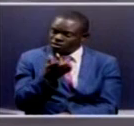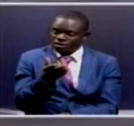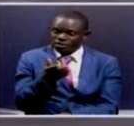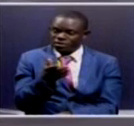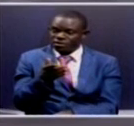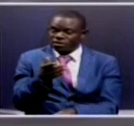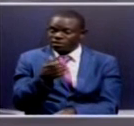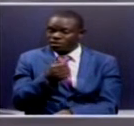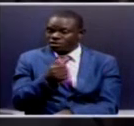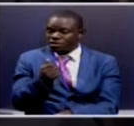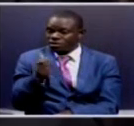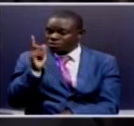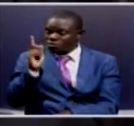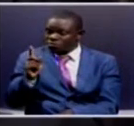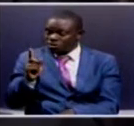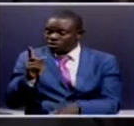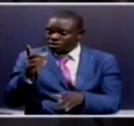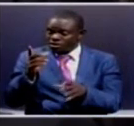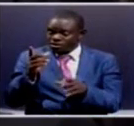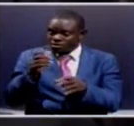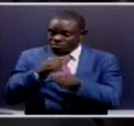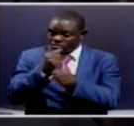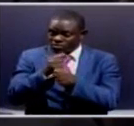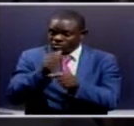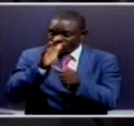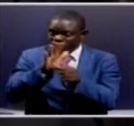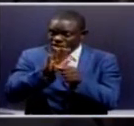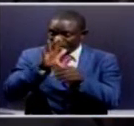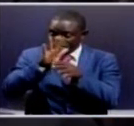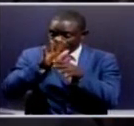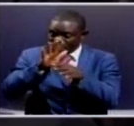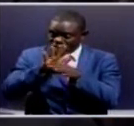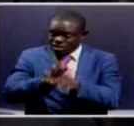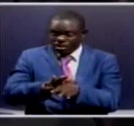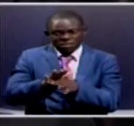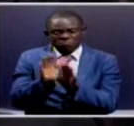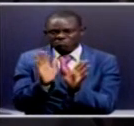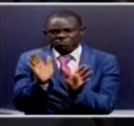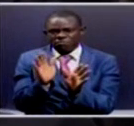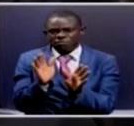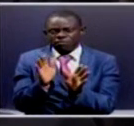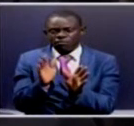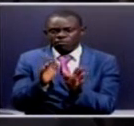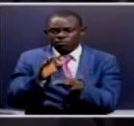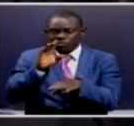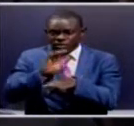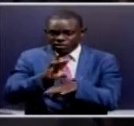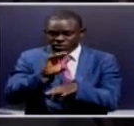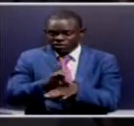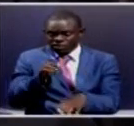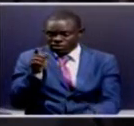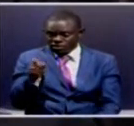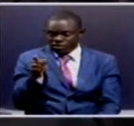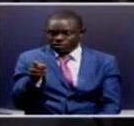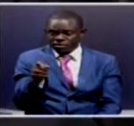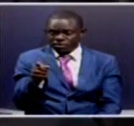The church's process is one that they call national dialogue and